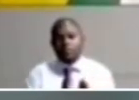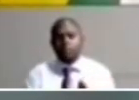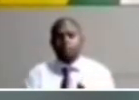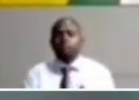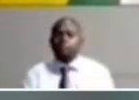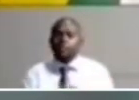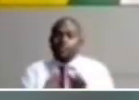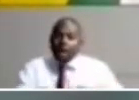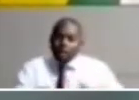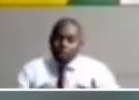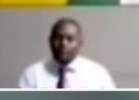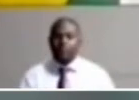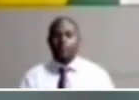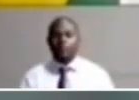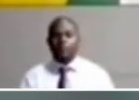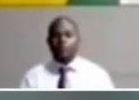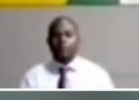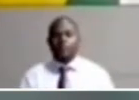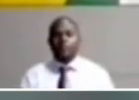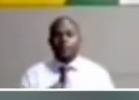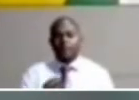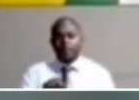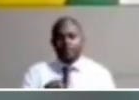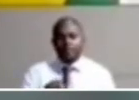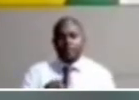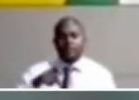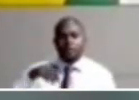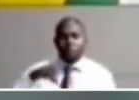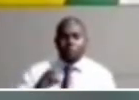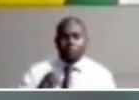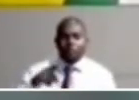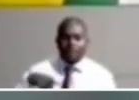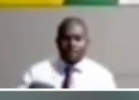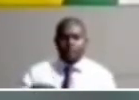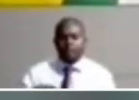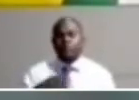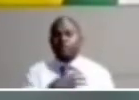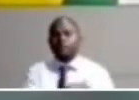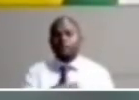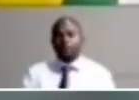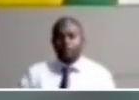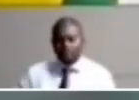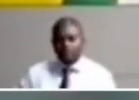Even there, however, SOPs should be worked out for the soldiers,